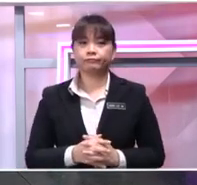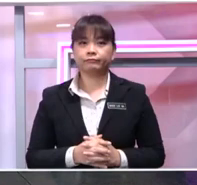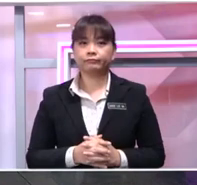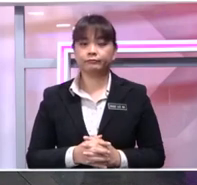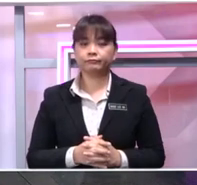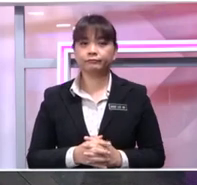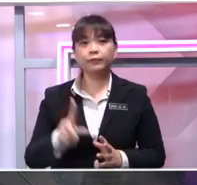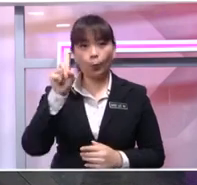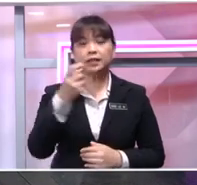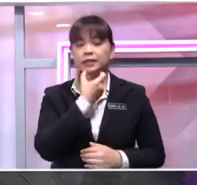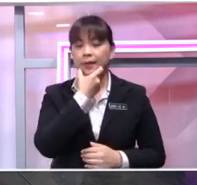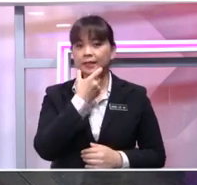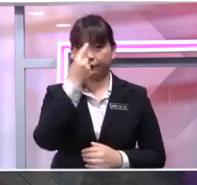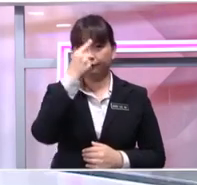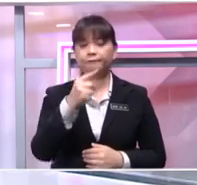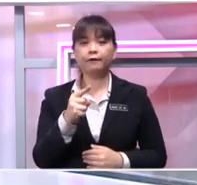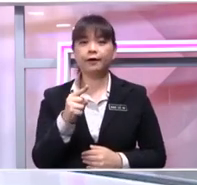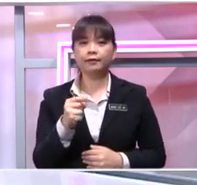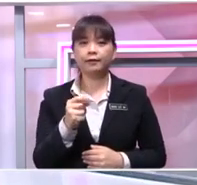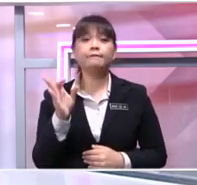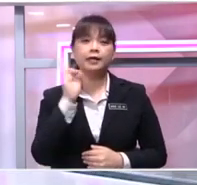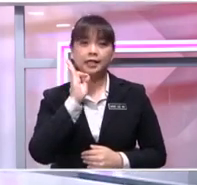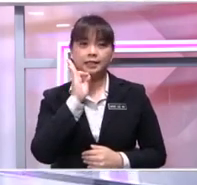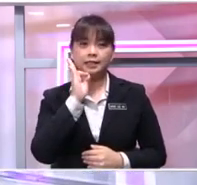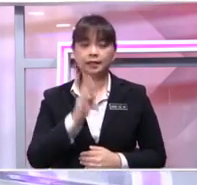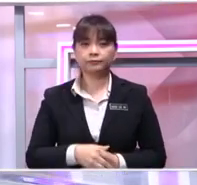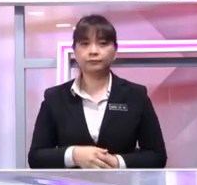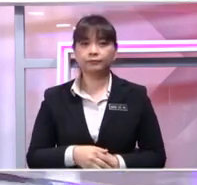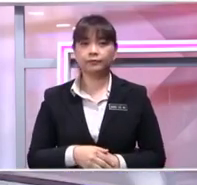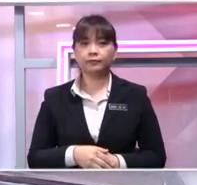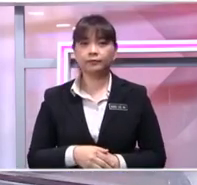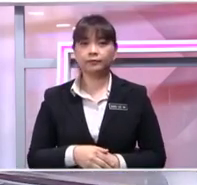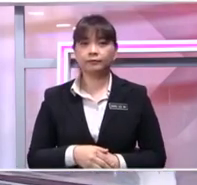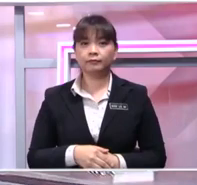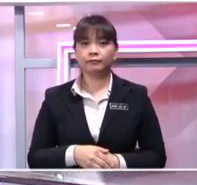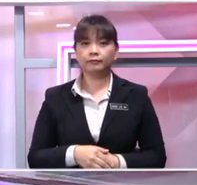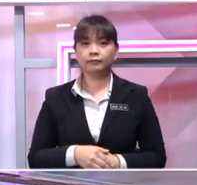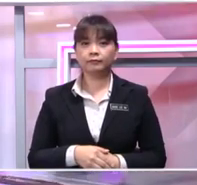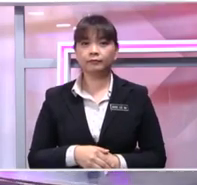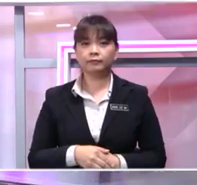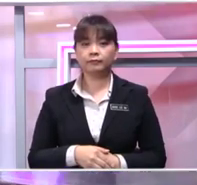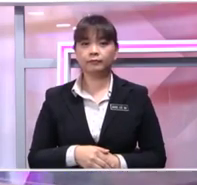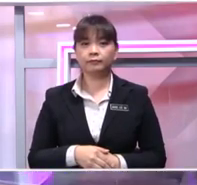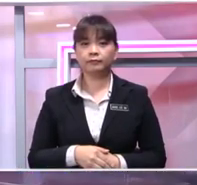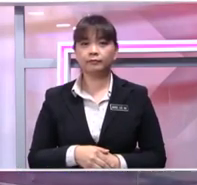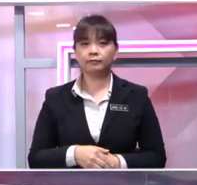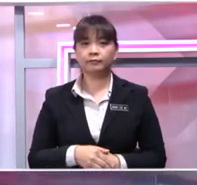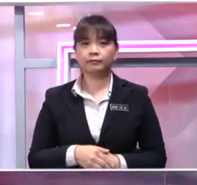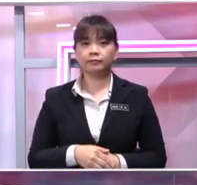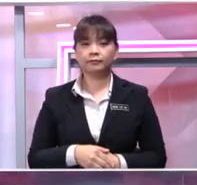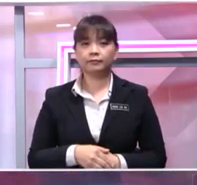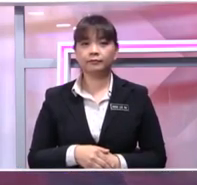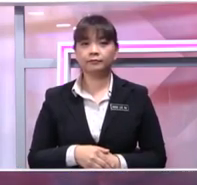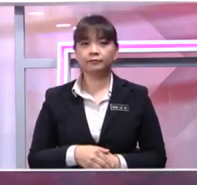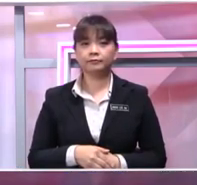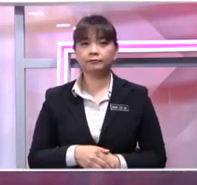So, one smiley for Fazrina. Yes. Okay. Oh, you put the same one. Oh, no. I will change it. Okay. No worries. I will you